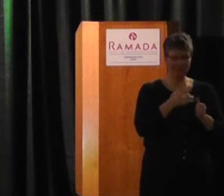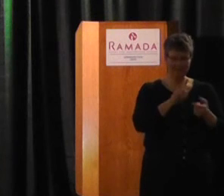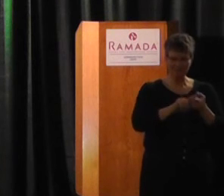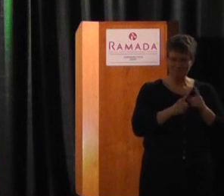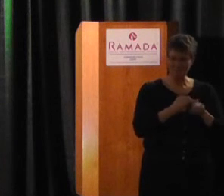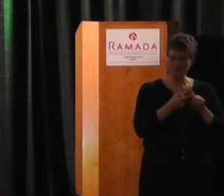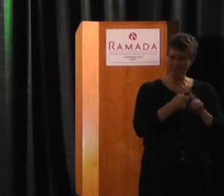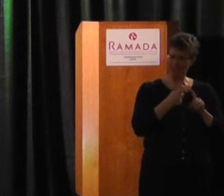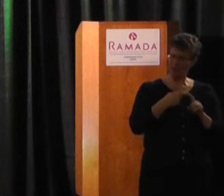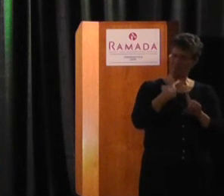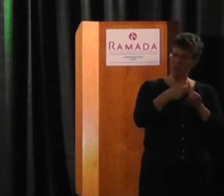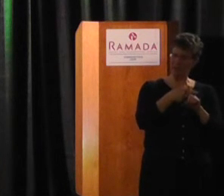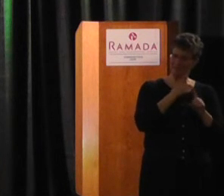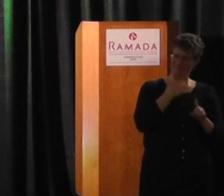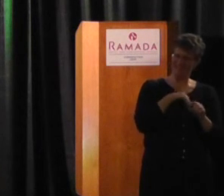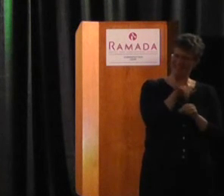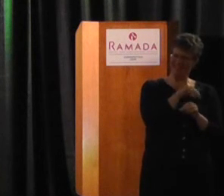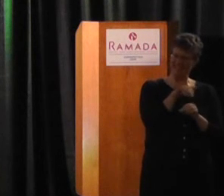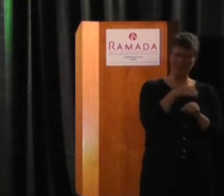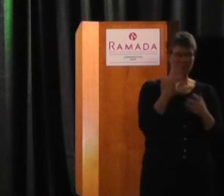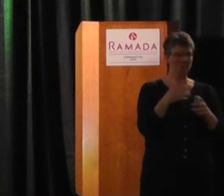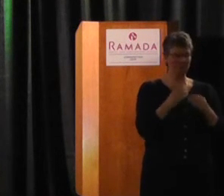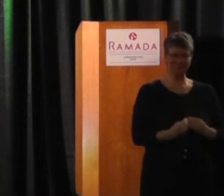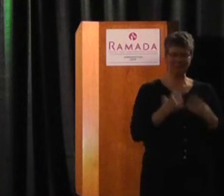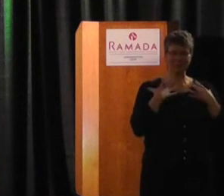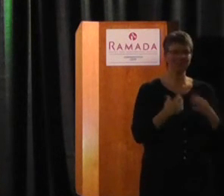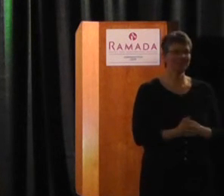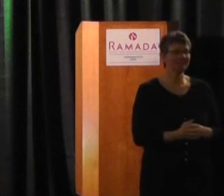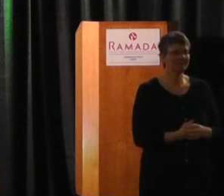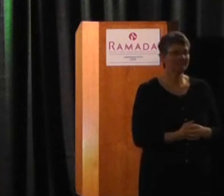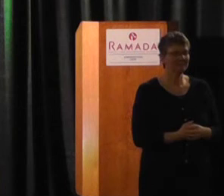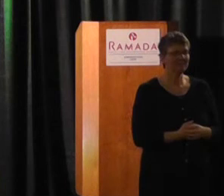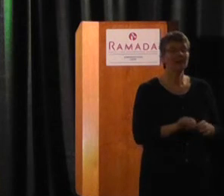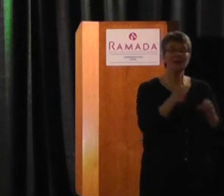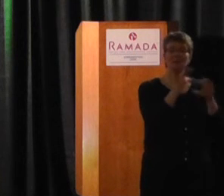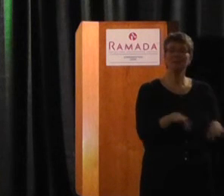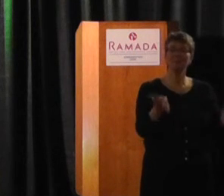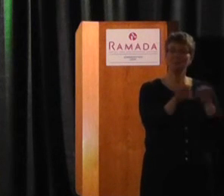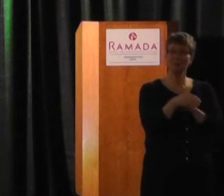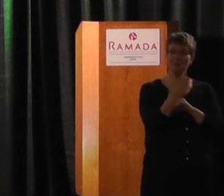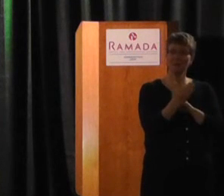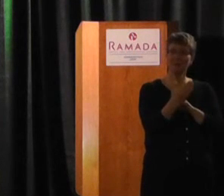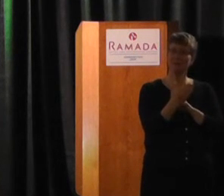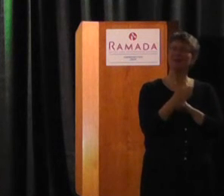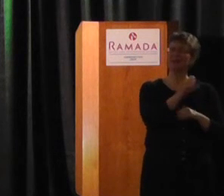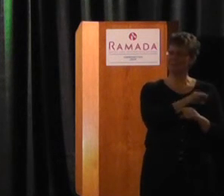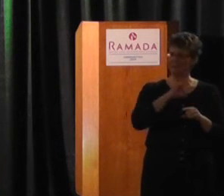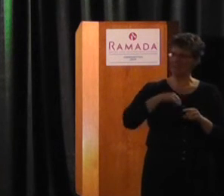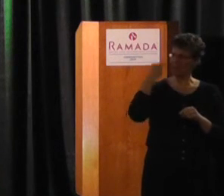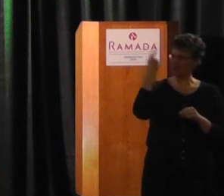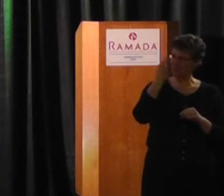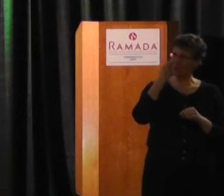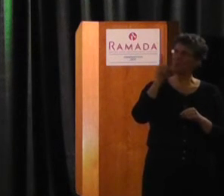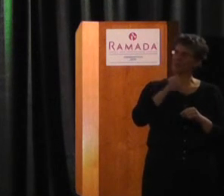invigorating. Another very important thing that happened in the creation of Confusement was that this showed the staff that we need to continue creating